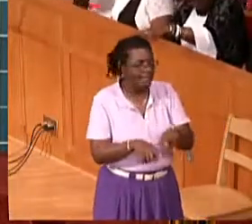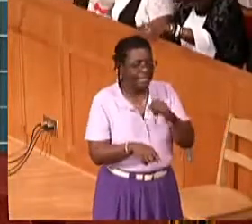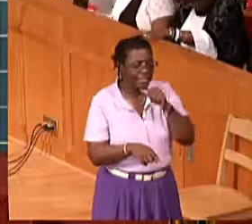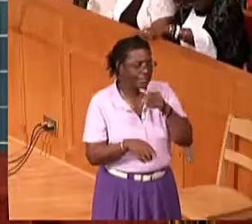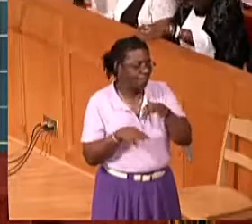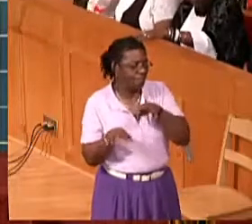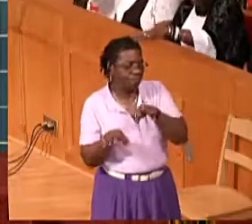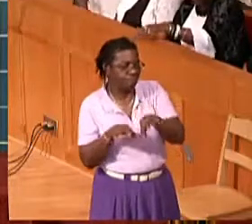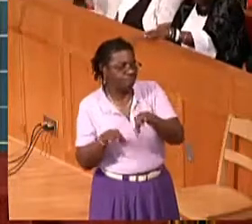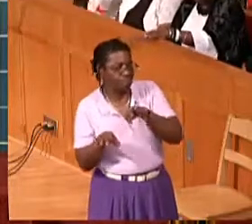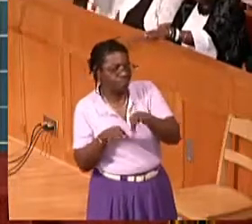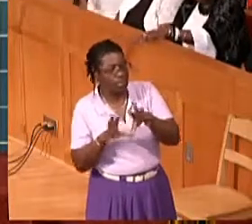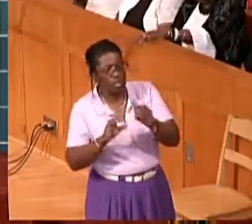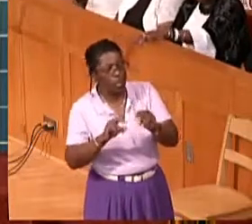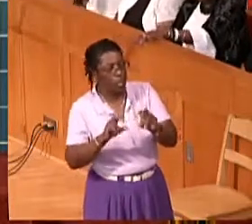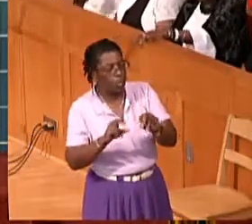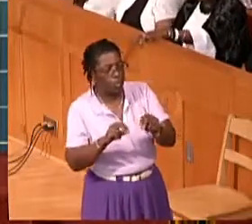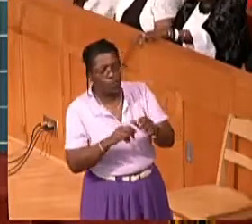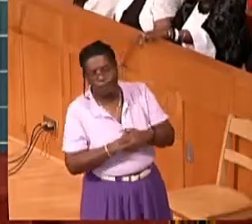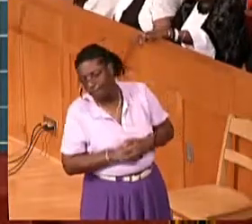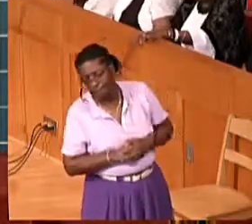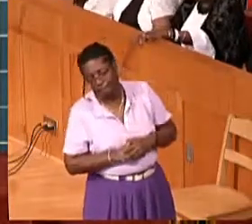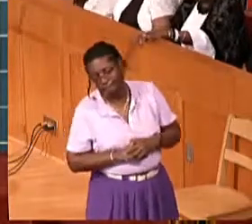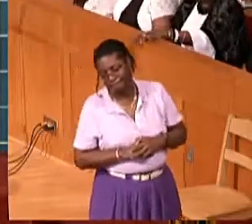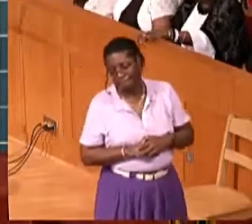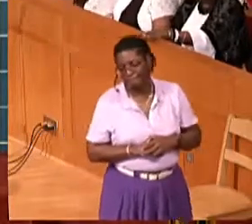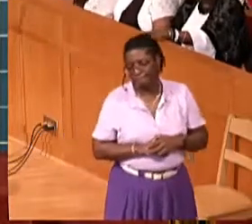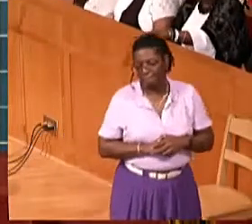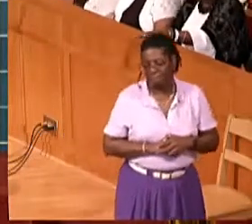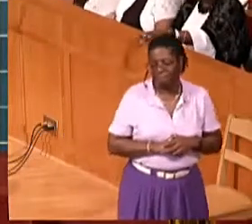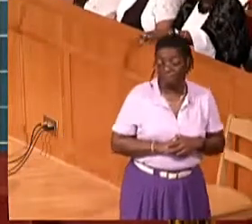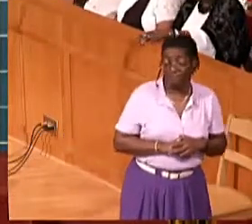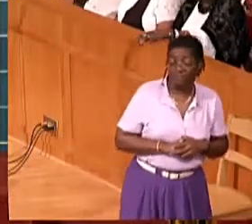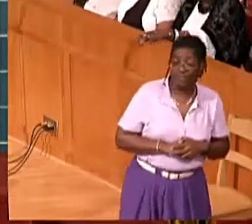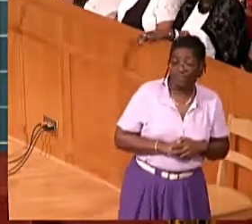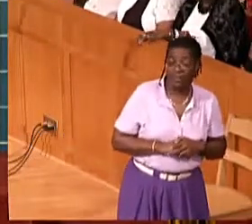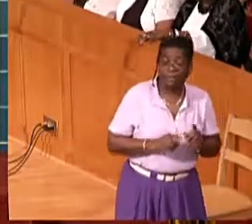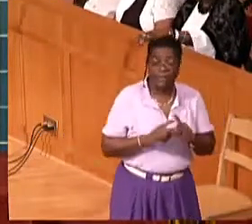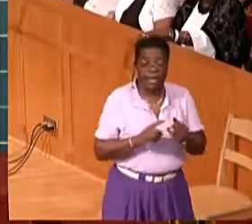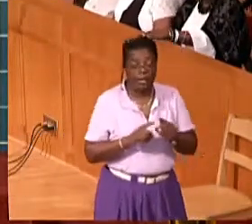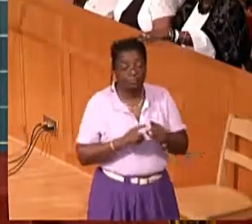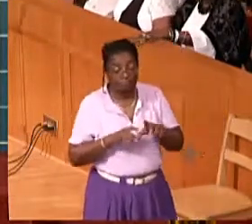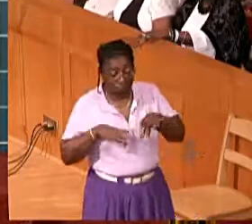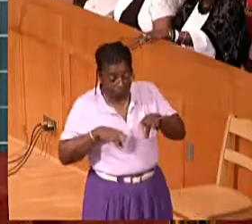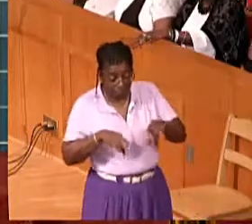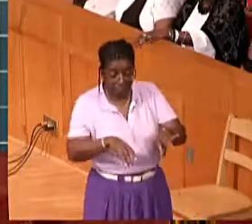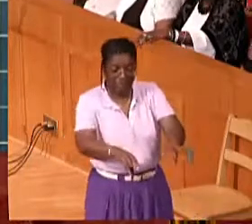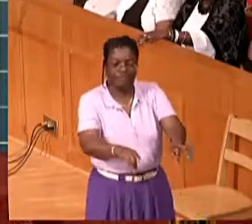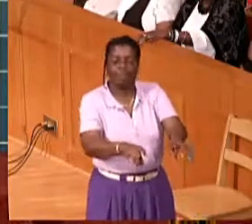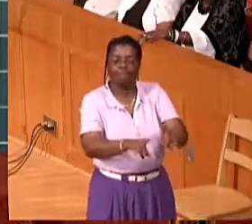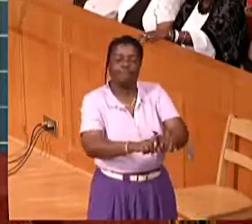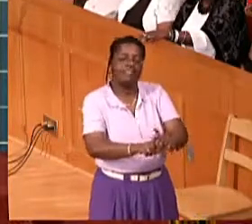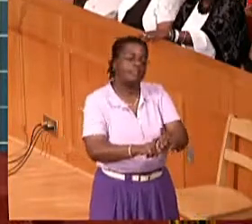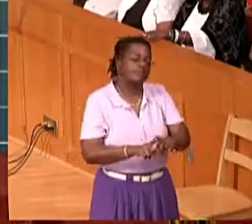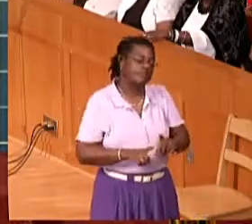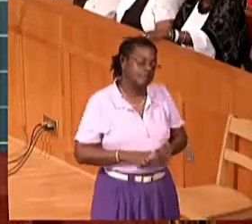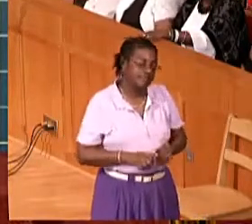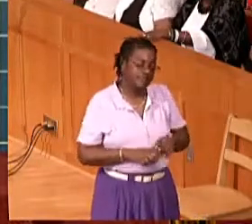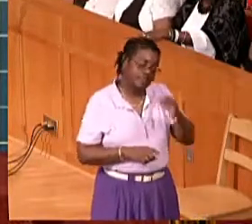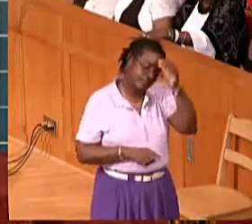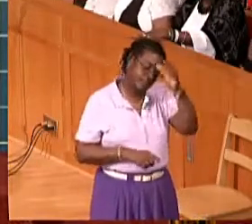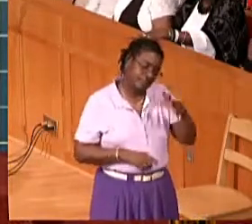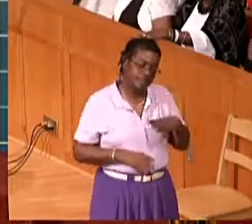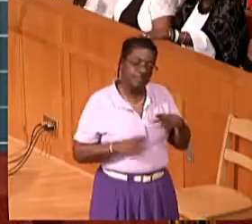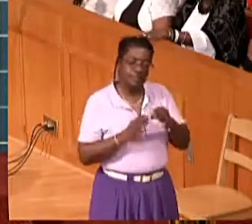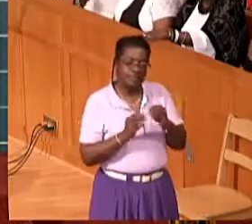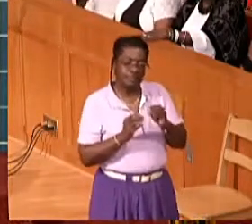Come on, help me. Ought to stay in the men's meeting, but I learned all kinds of things. But then I've learned things everywhere I